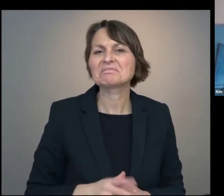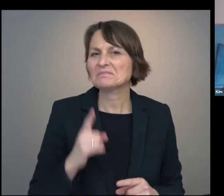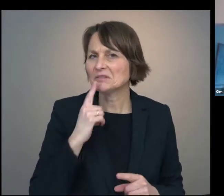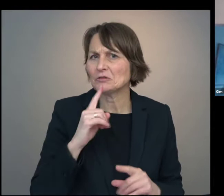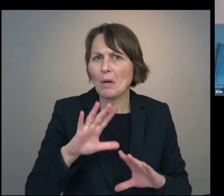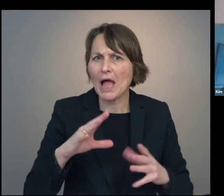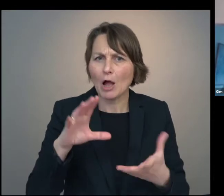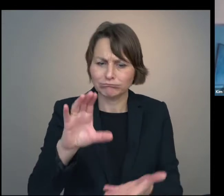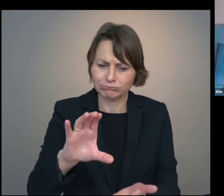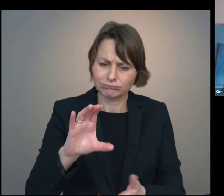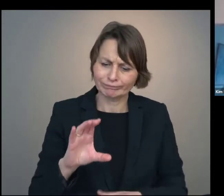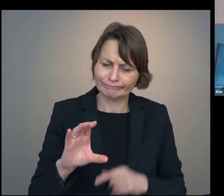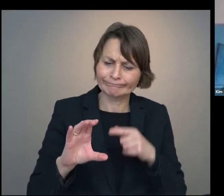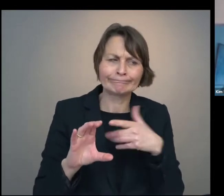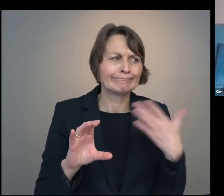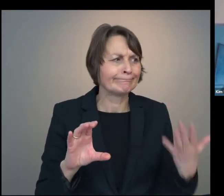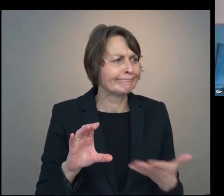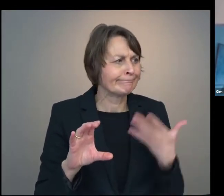various stuff.